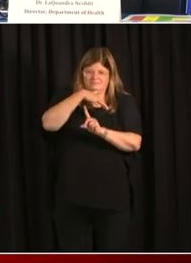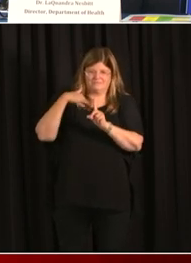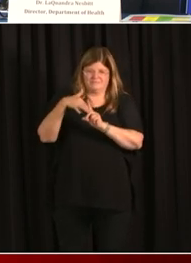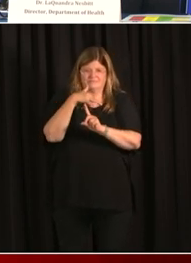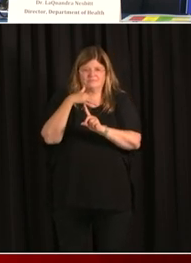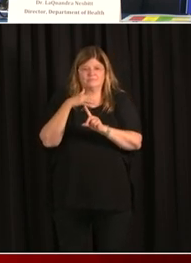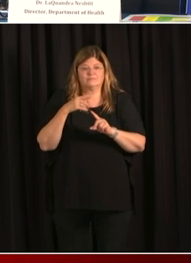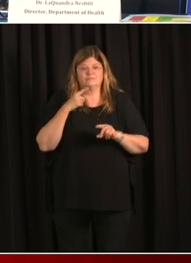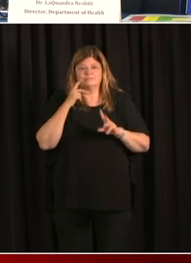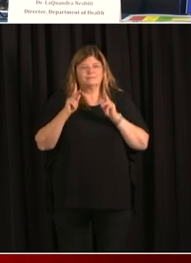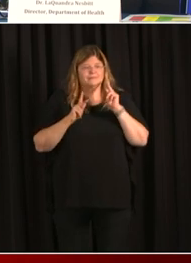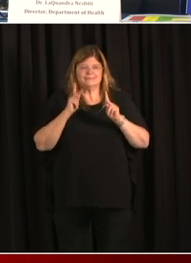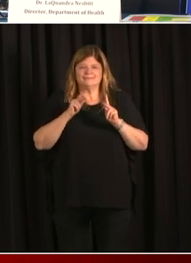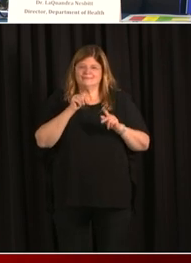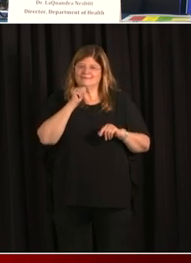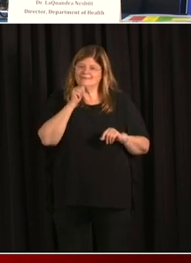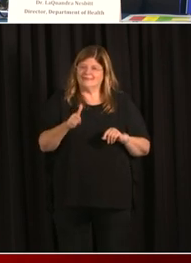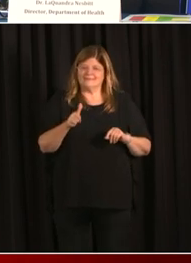not